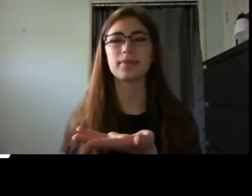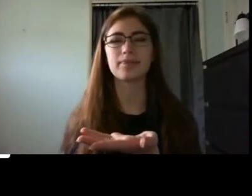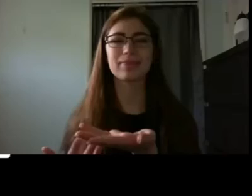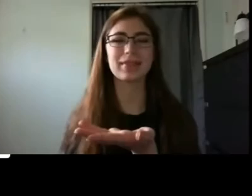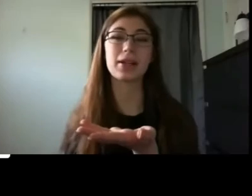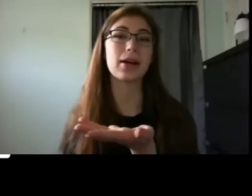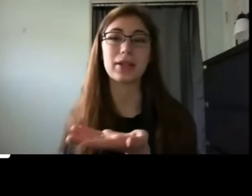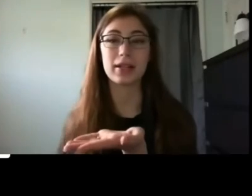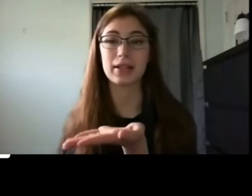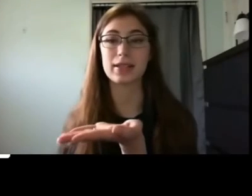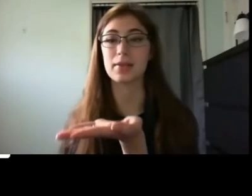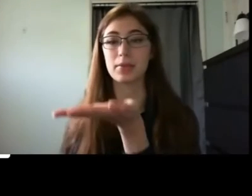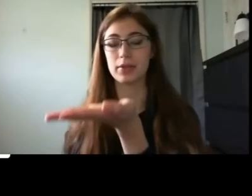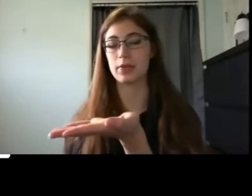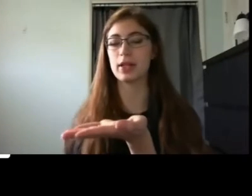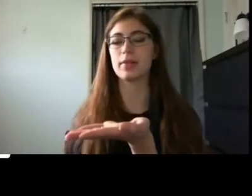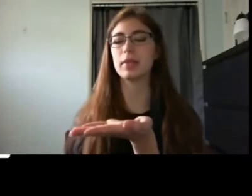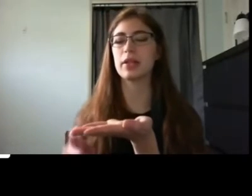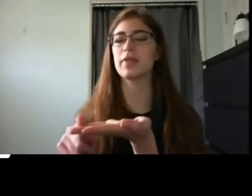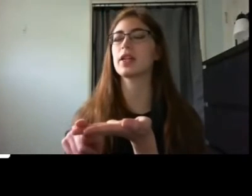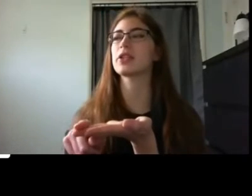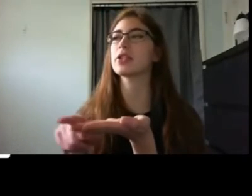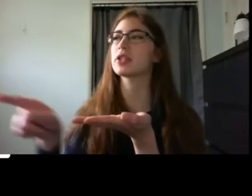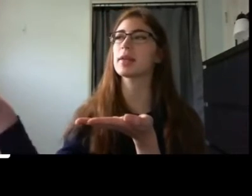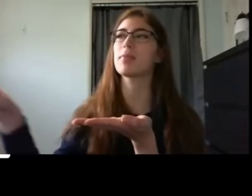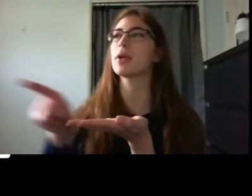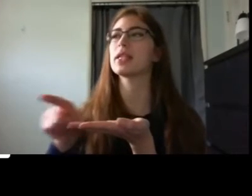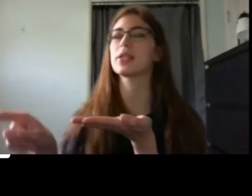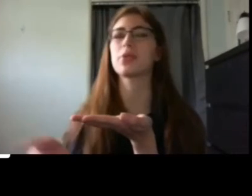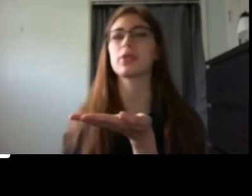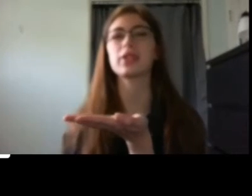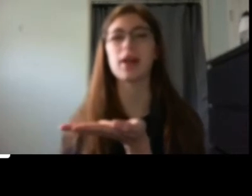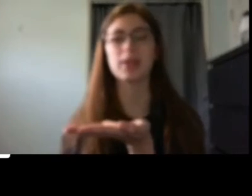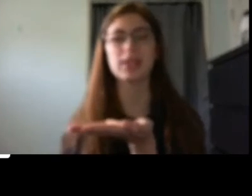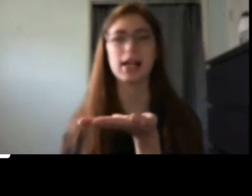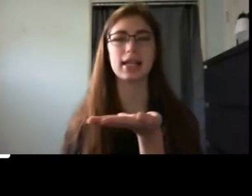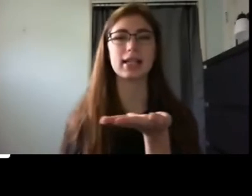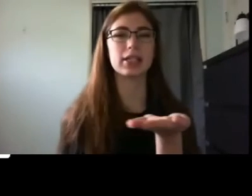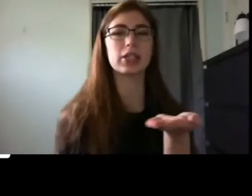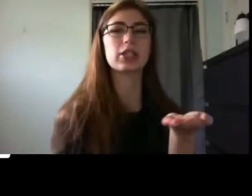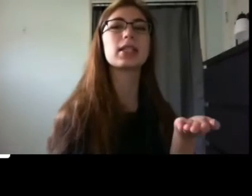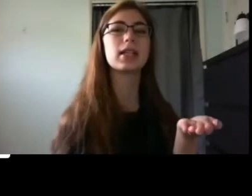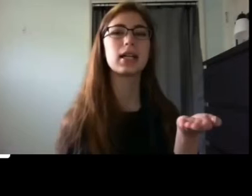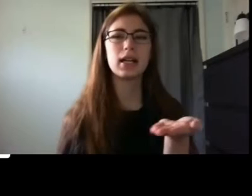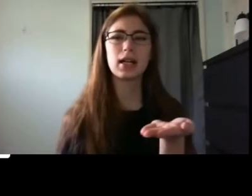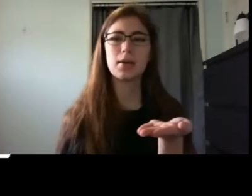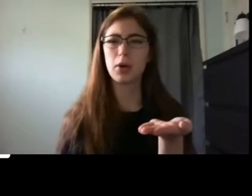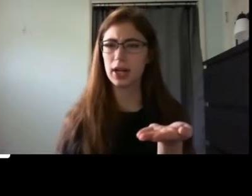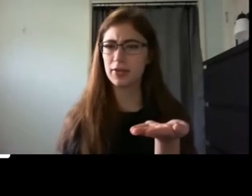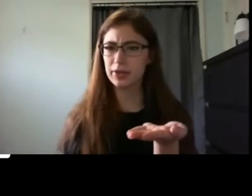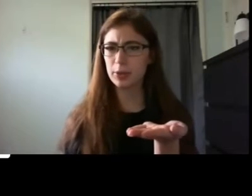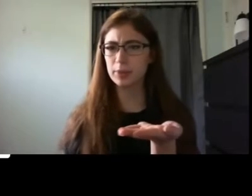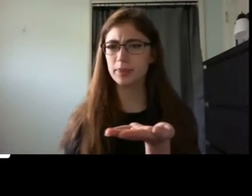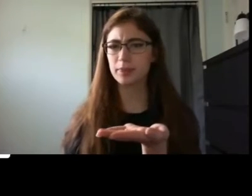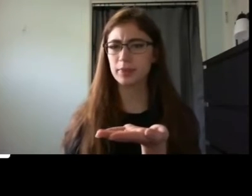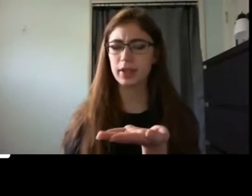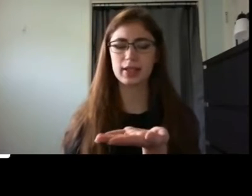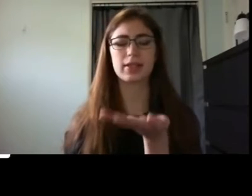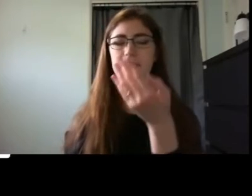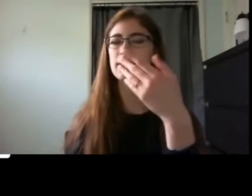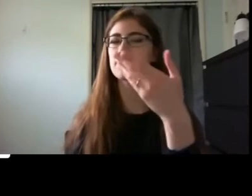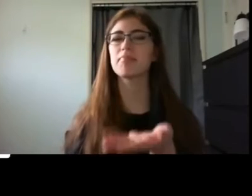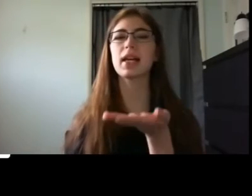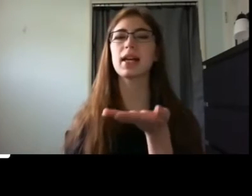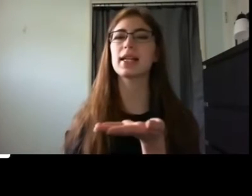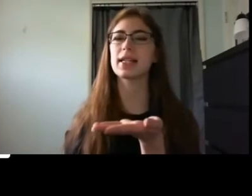I don't know. I don't have any good examples for it. Your fingers are usually pointing towards your dominant side. It's just more comfortable.